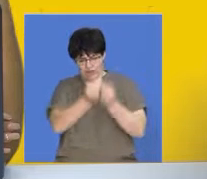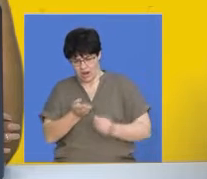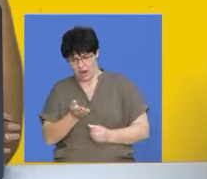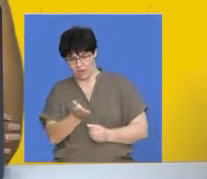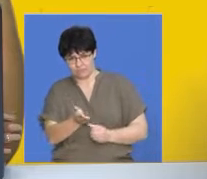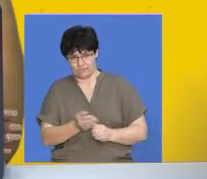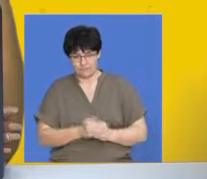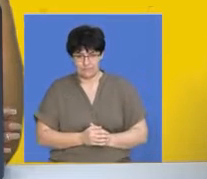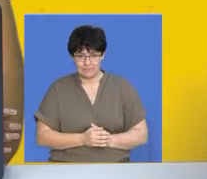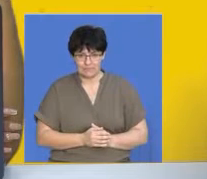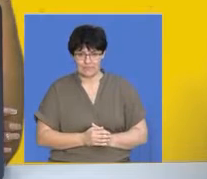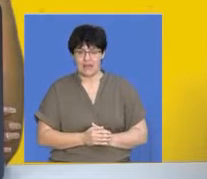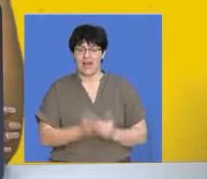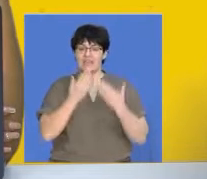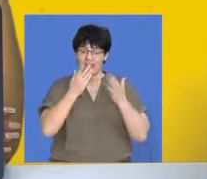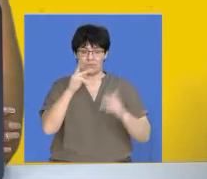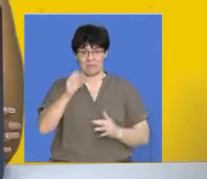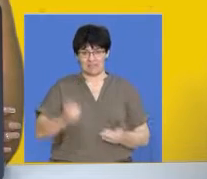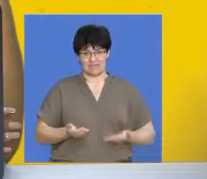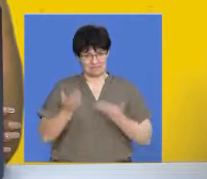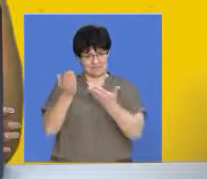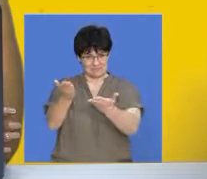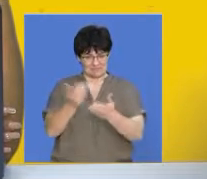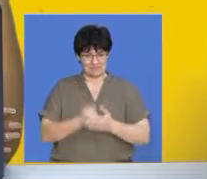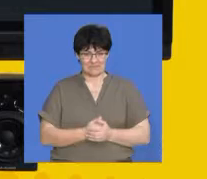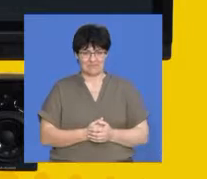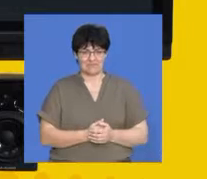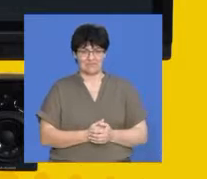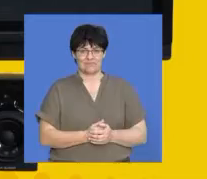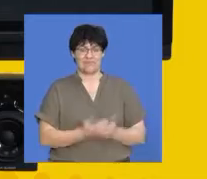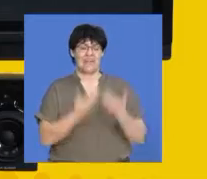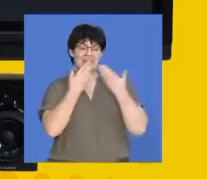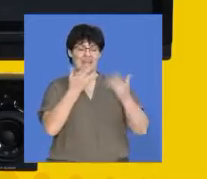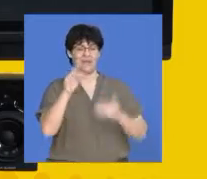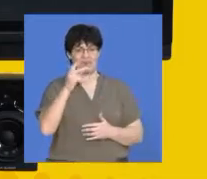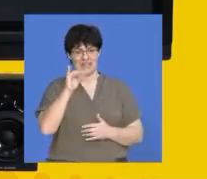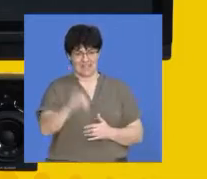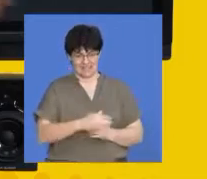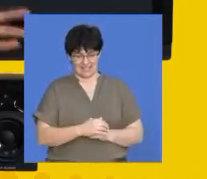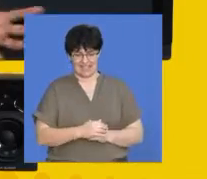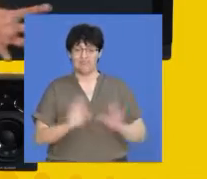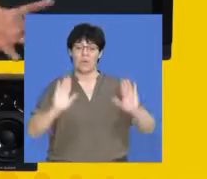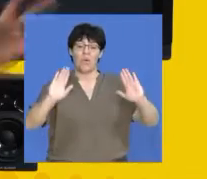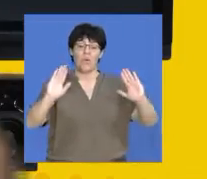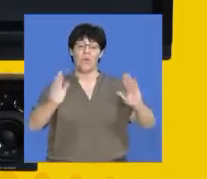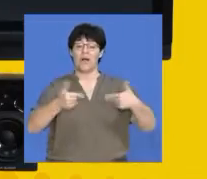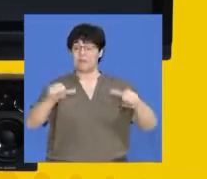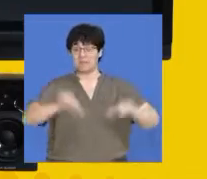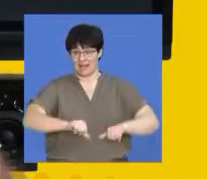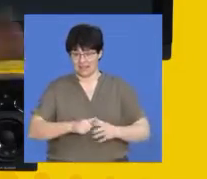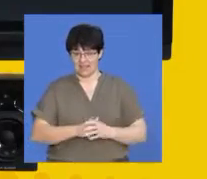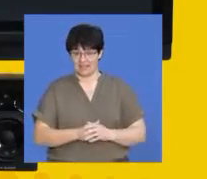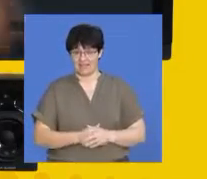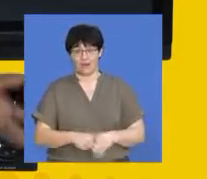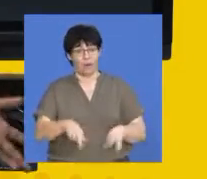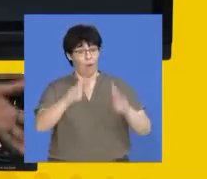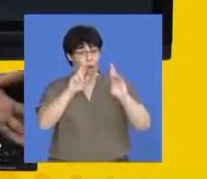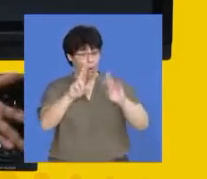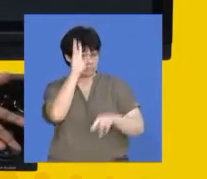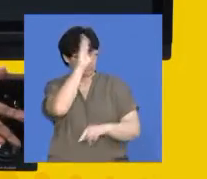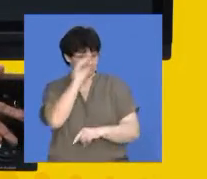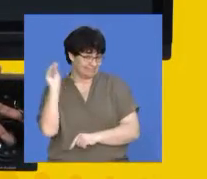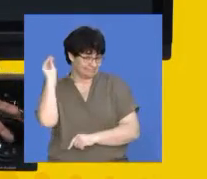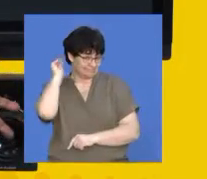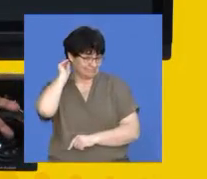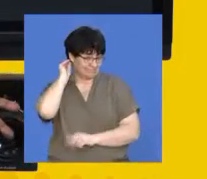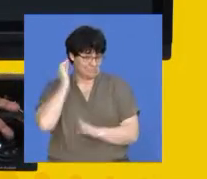be there. Thank you so much, Mamsi, and over to you. Thank you, Luni. Welcome back, guys. I hope you still remember what